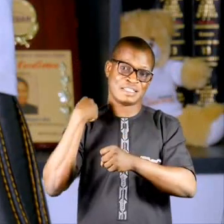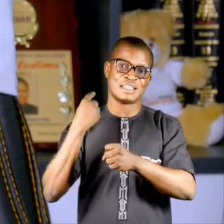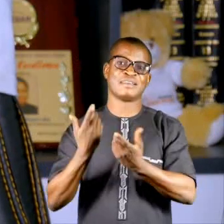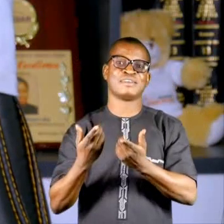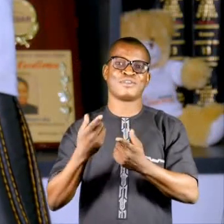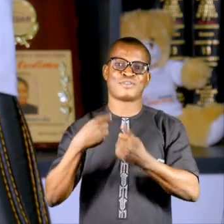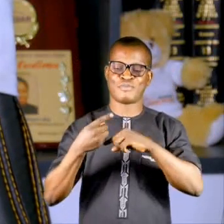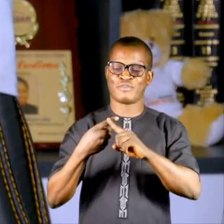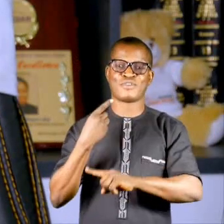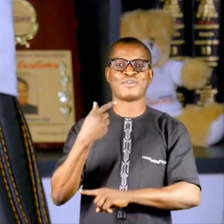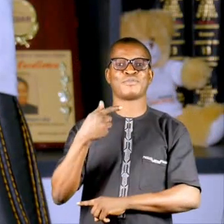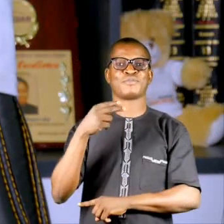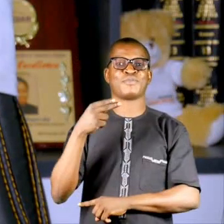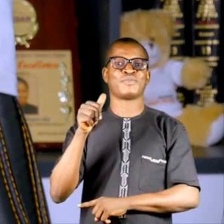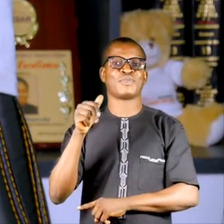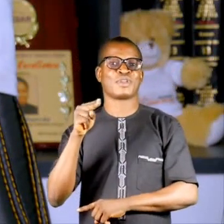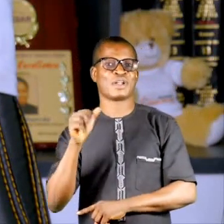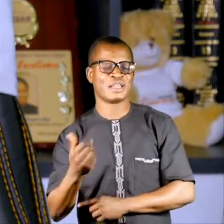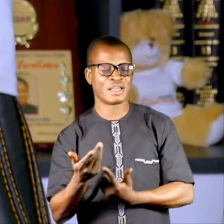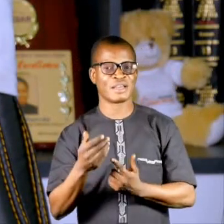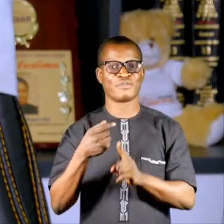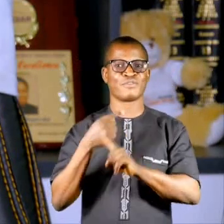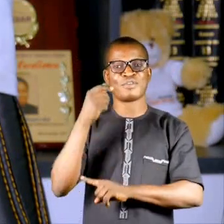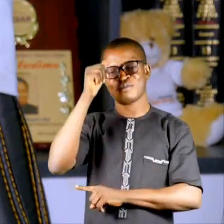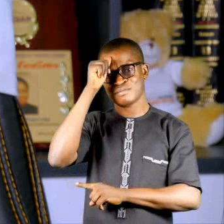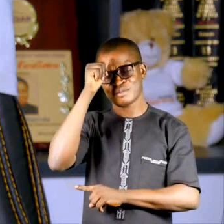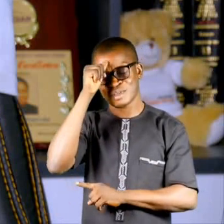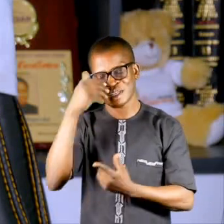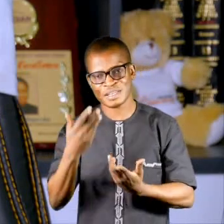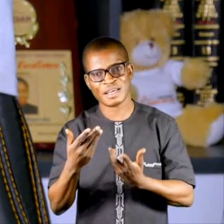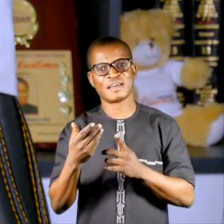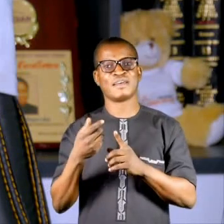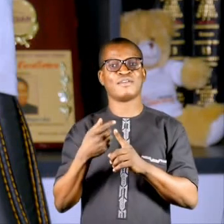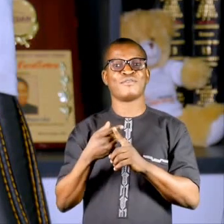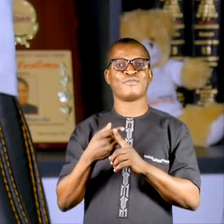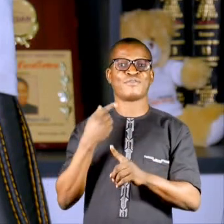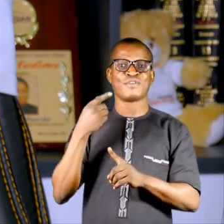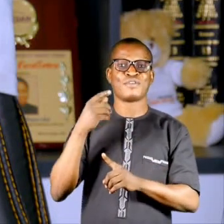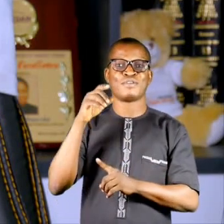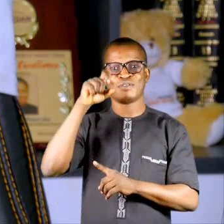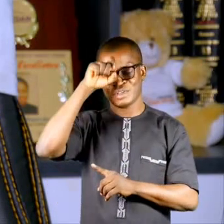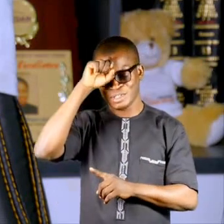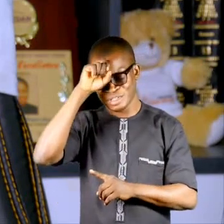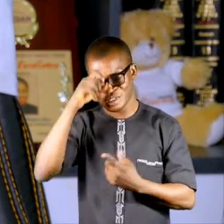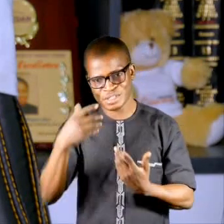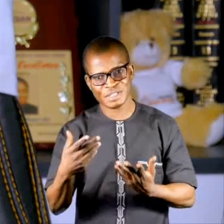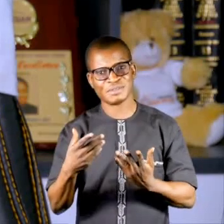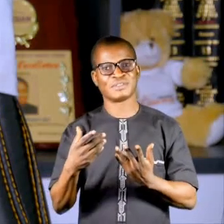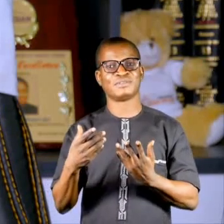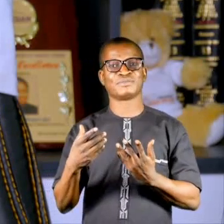especially coming from Ghana, coming from India, and even